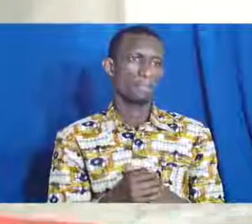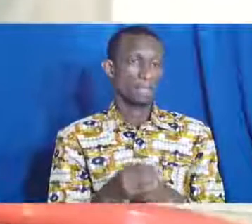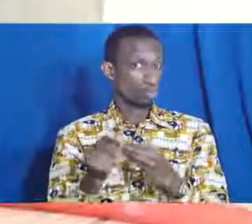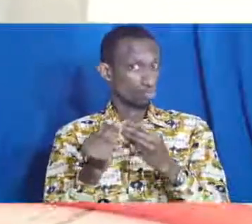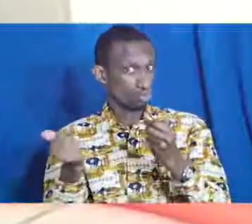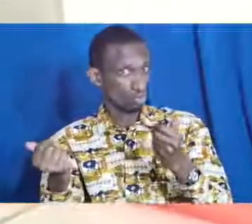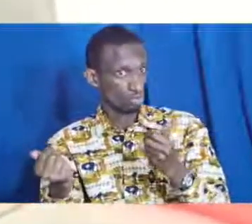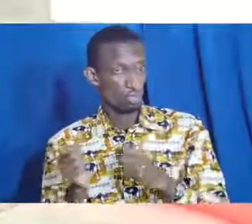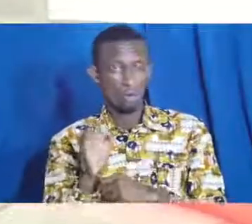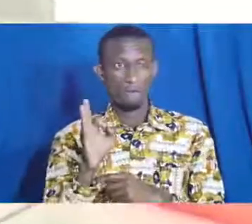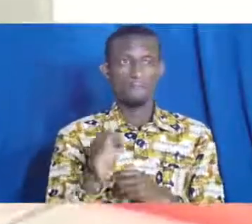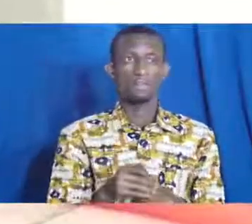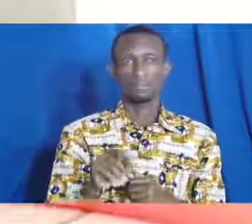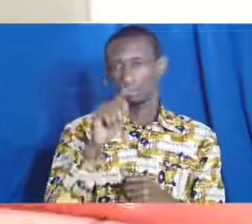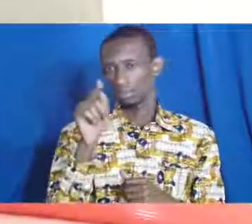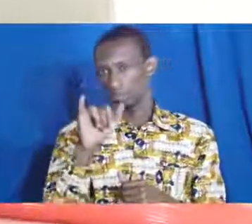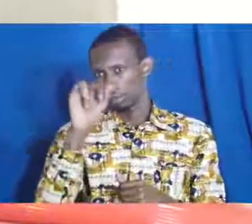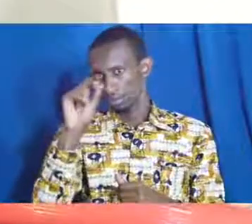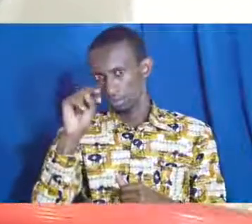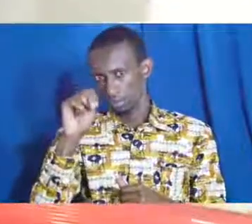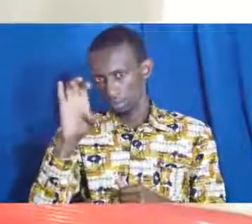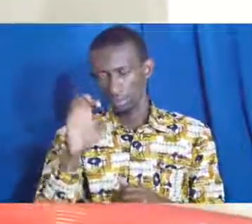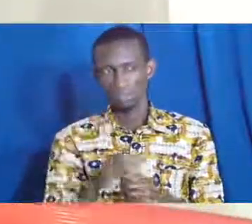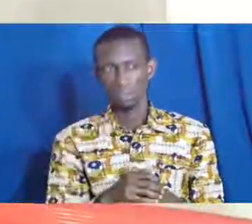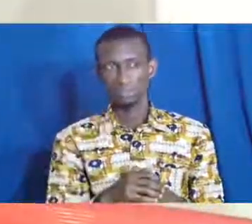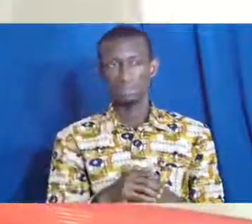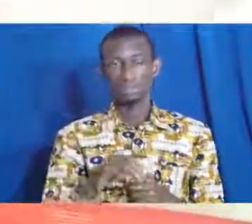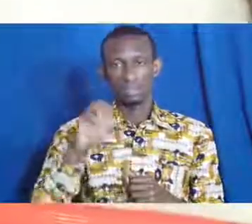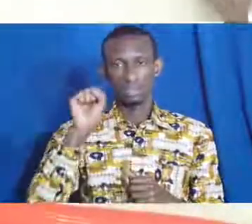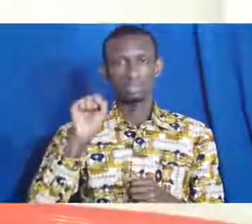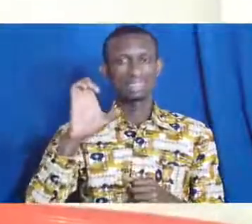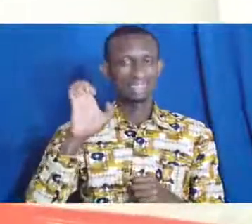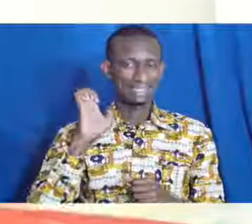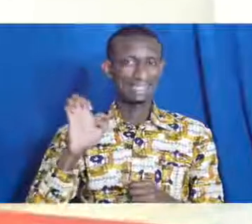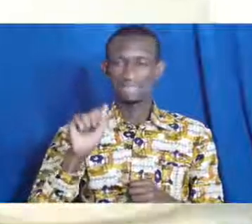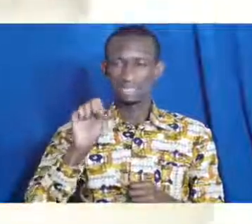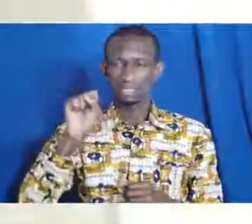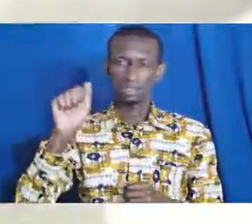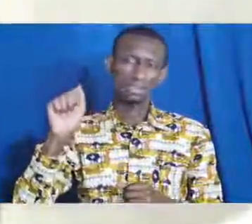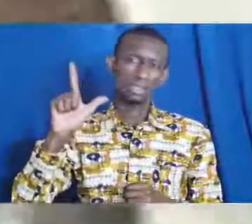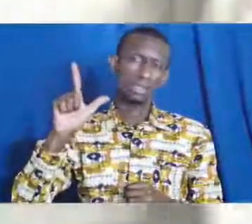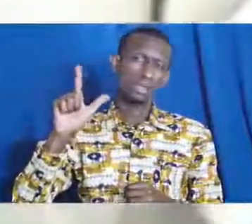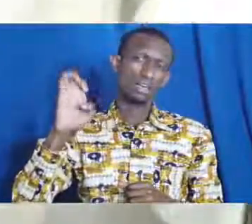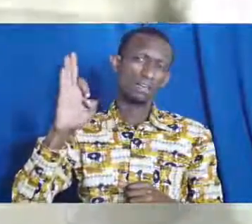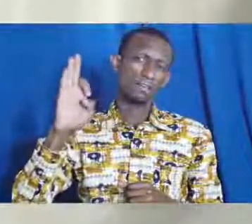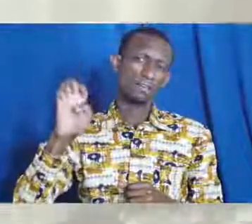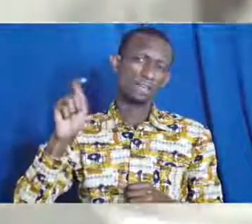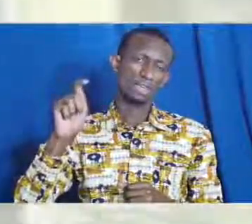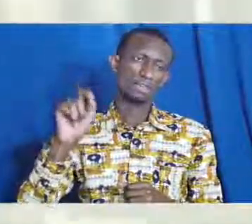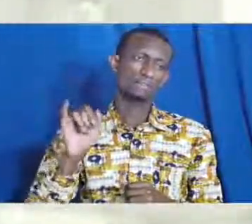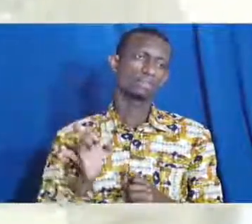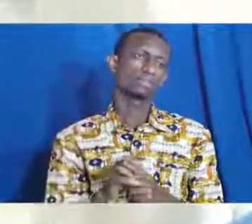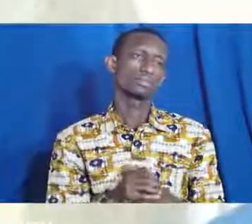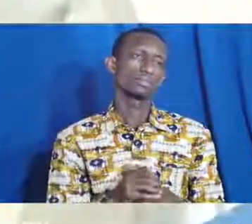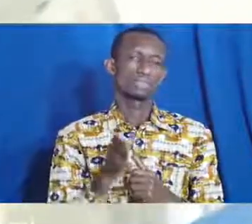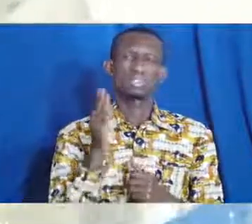zinc sulfate, and then I show you what I'm talking about here. This is a solution of zinc sulfate. This is just